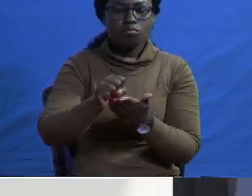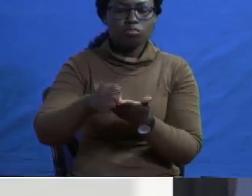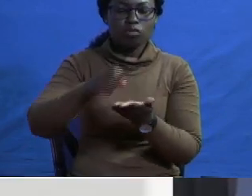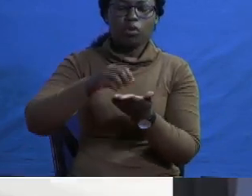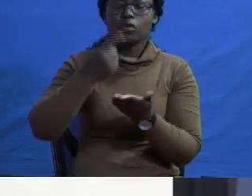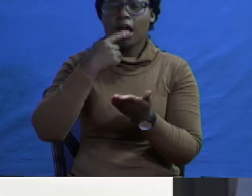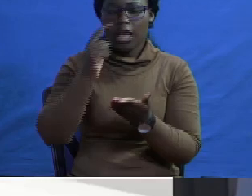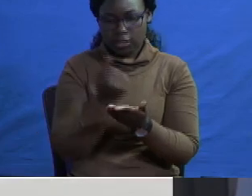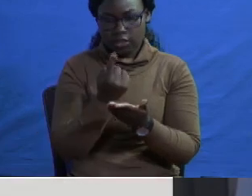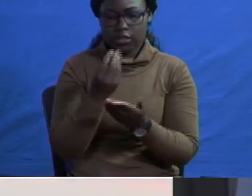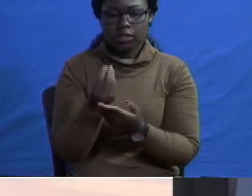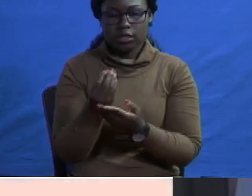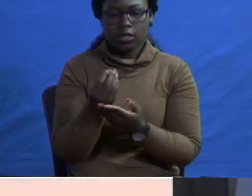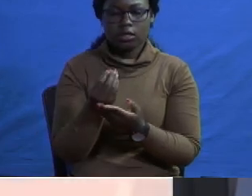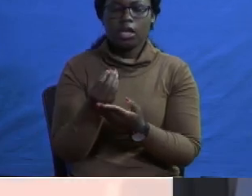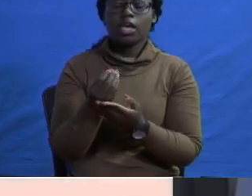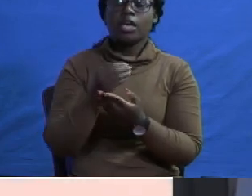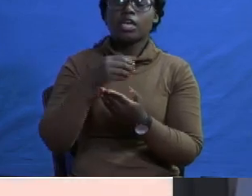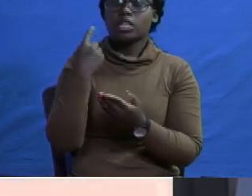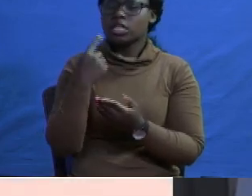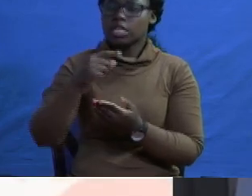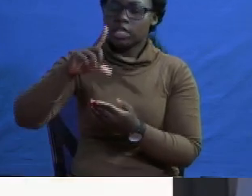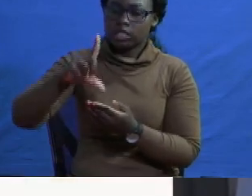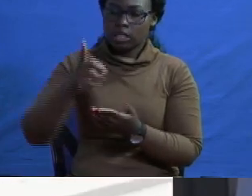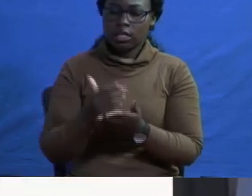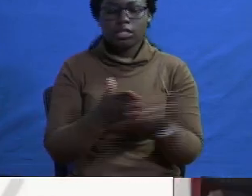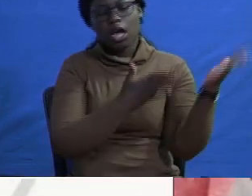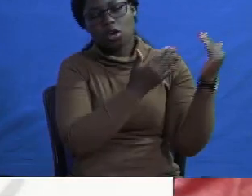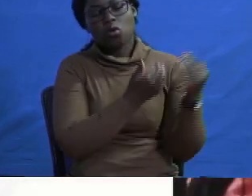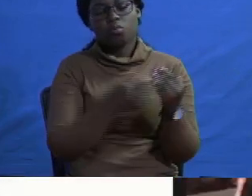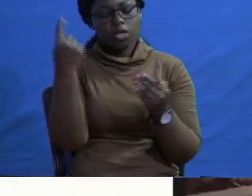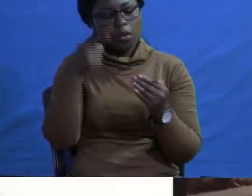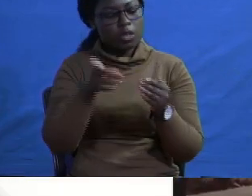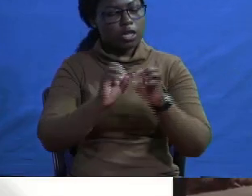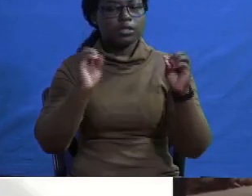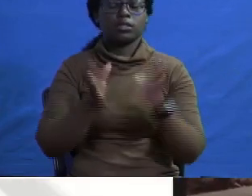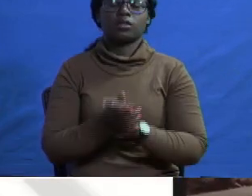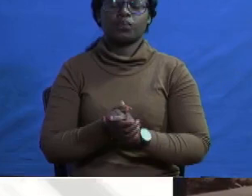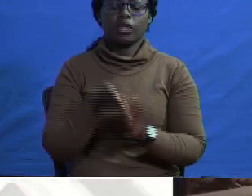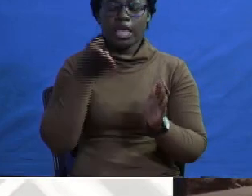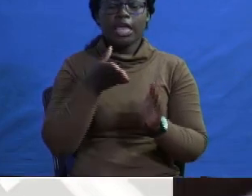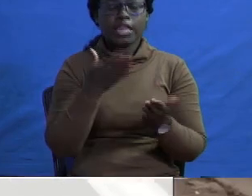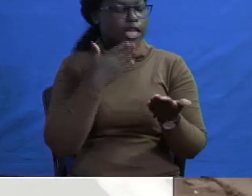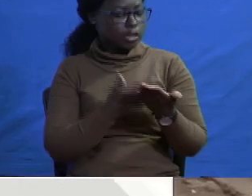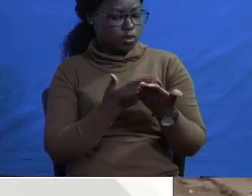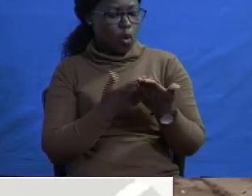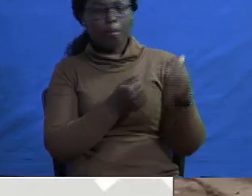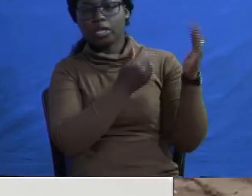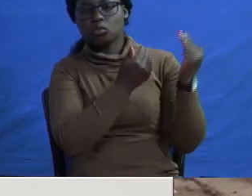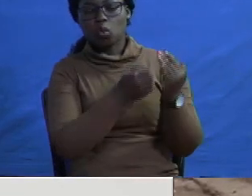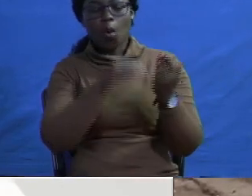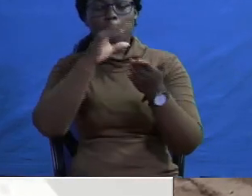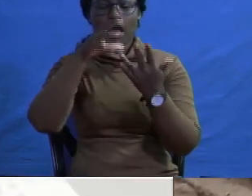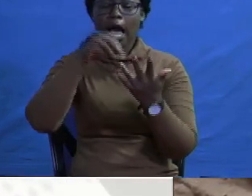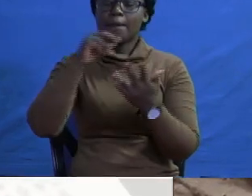shillings per liter at the pump. We hope it doesn't get there. Such comments create little hope among